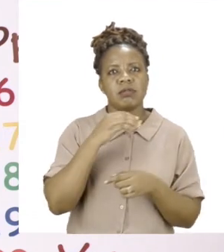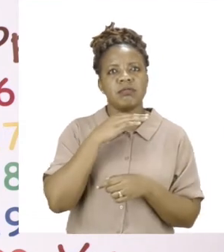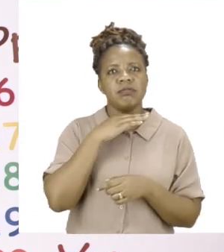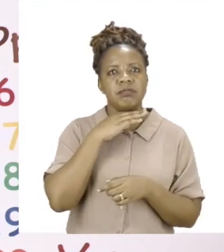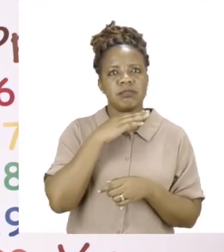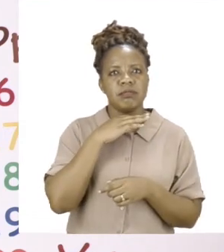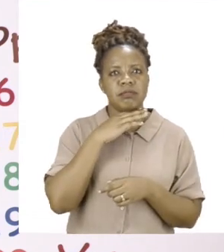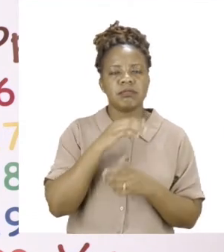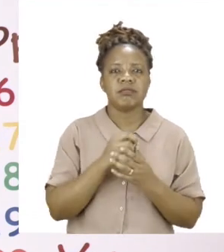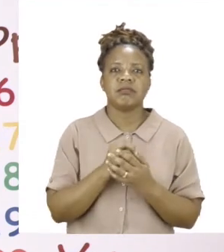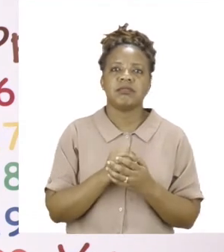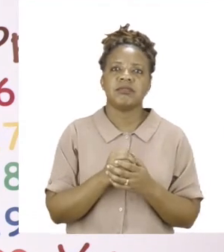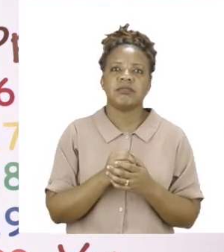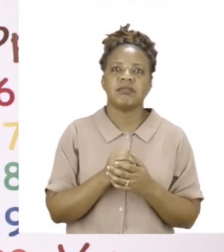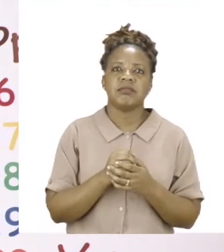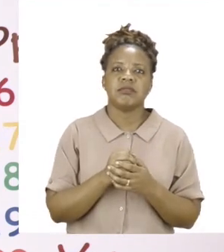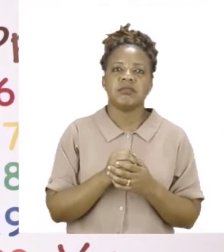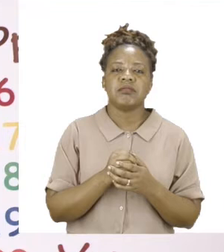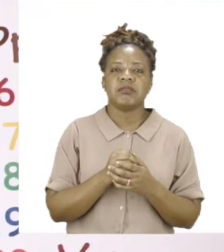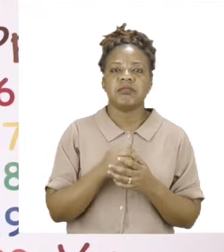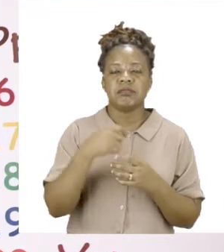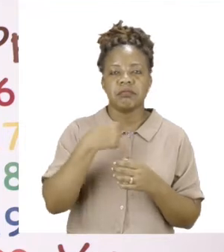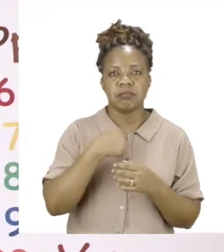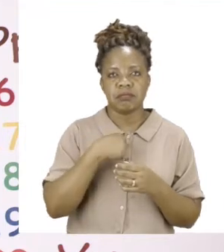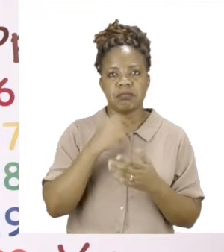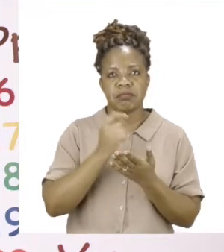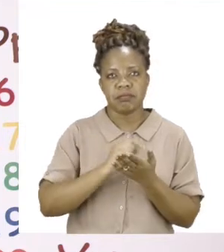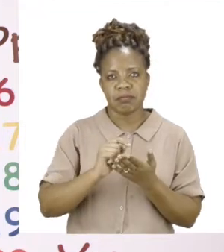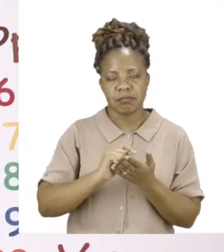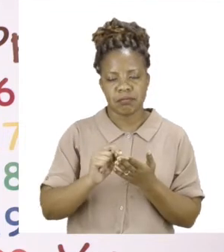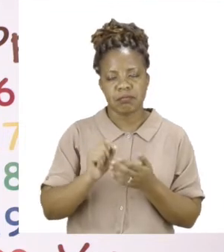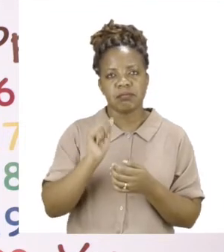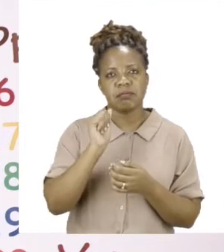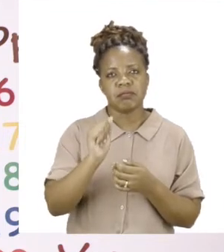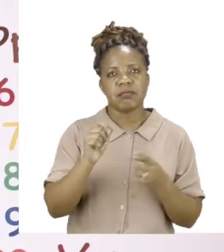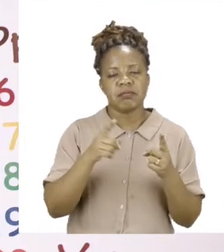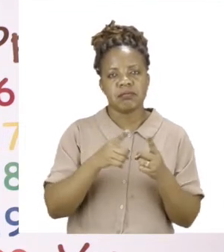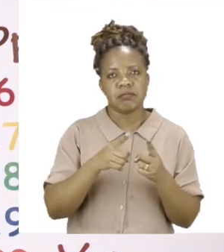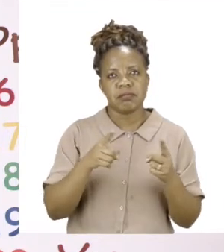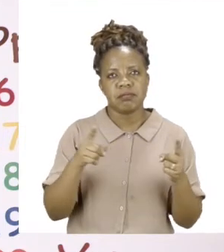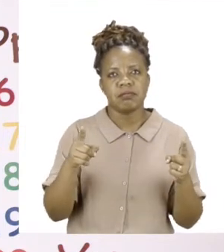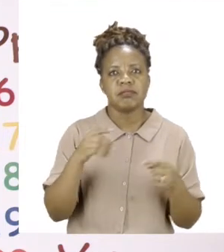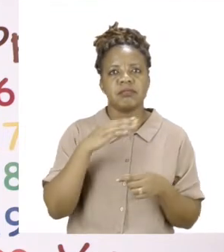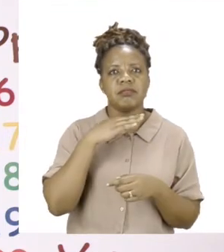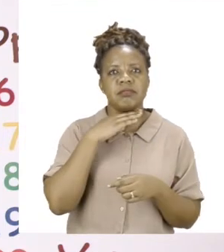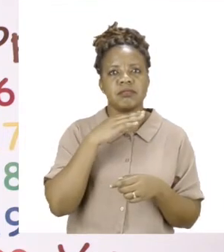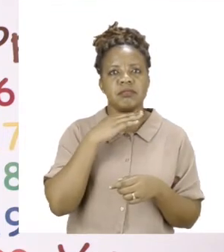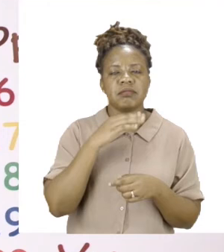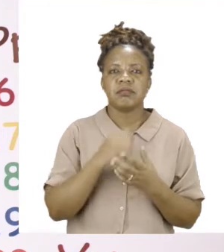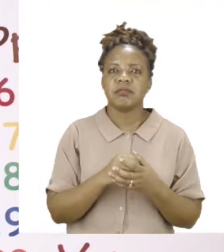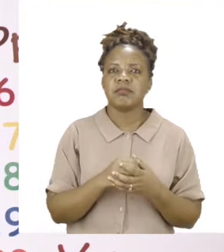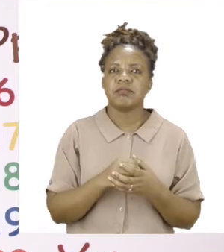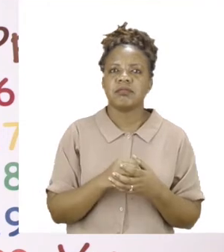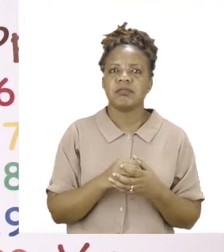now. So we have, I wrote a long story. We have crossed out the word story. Now we are